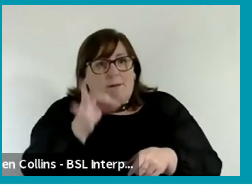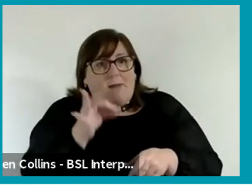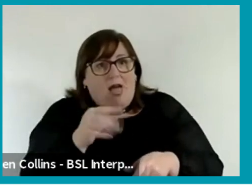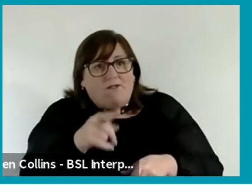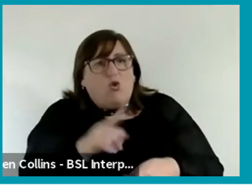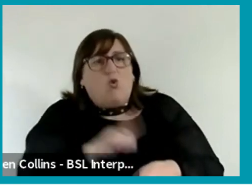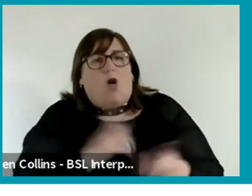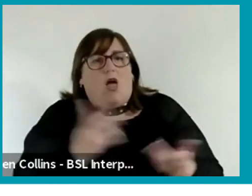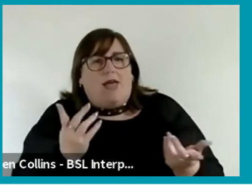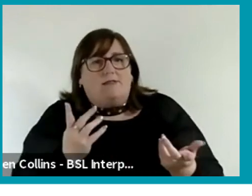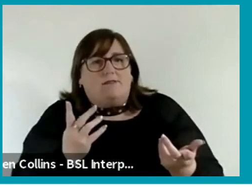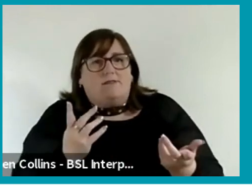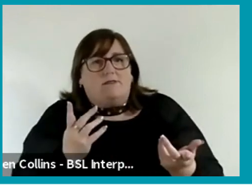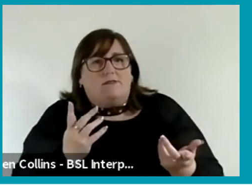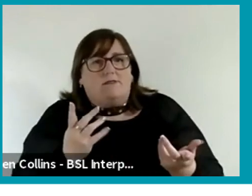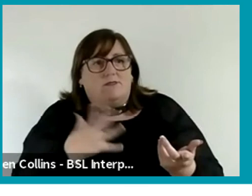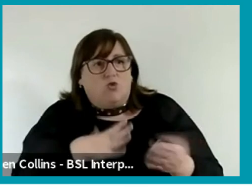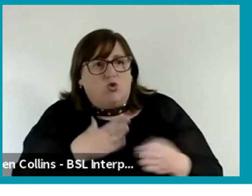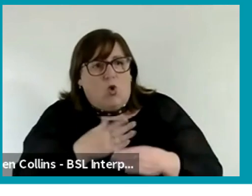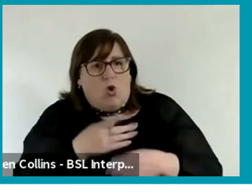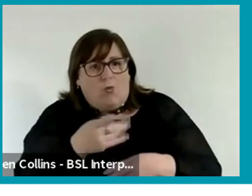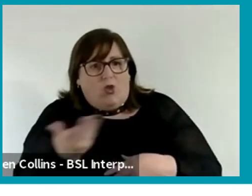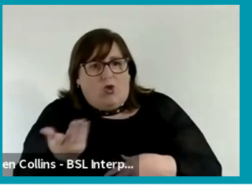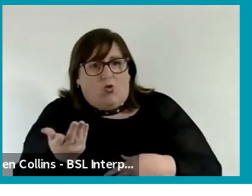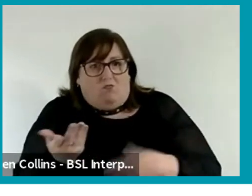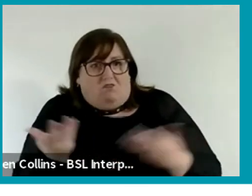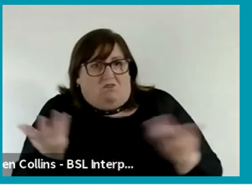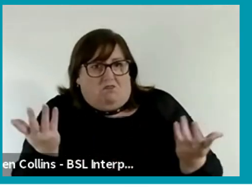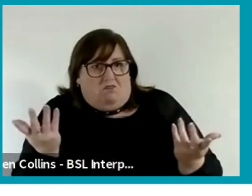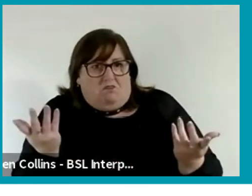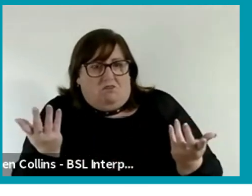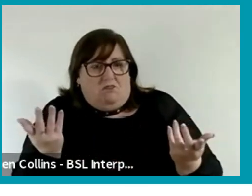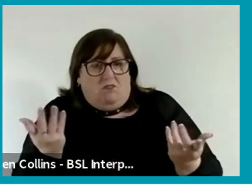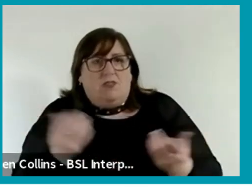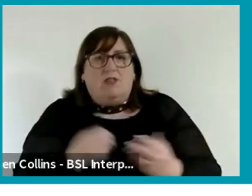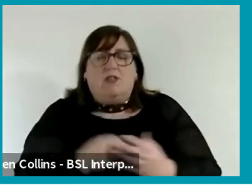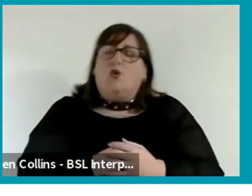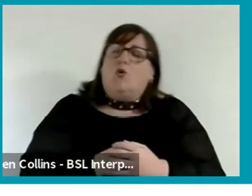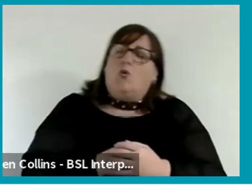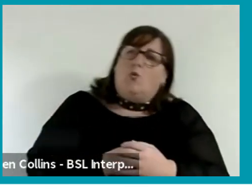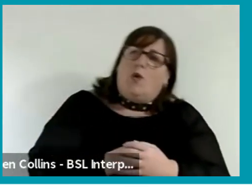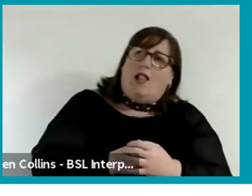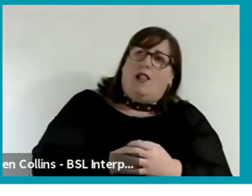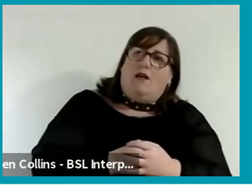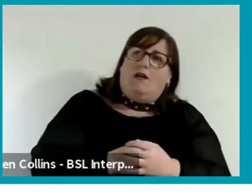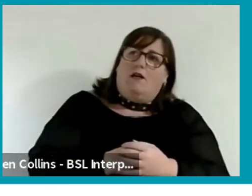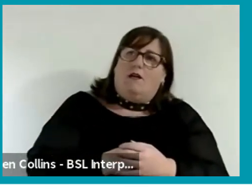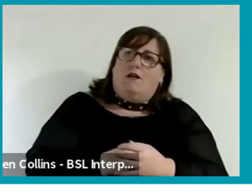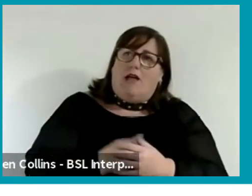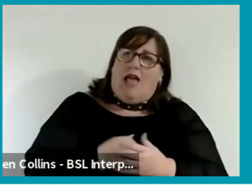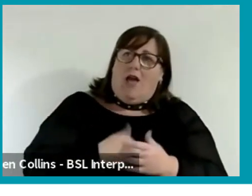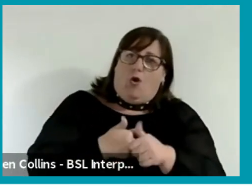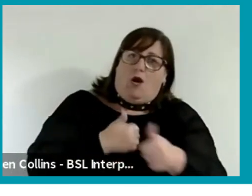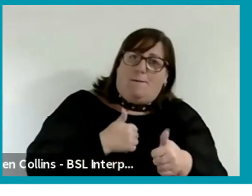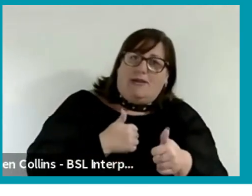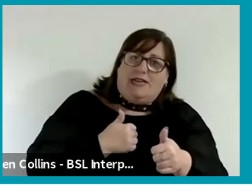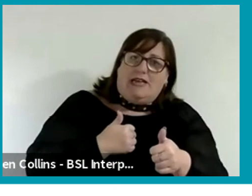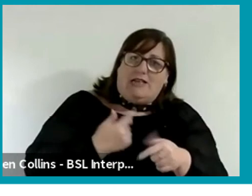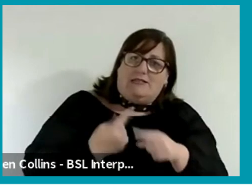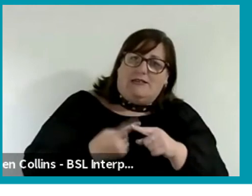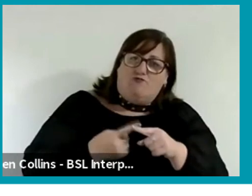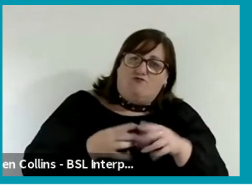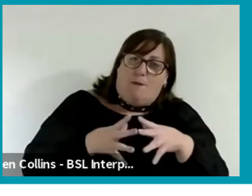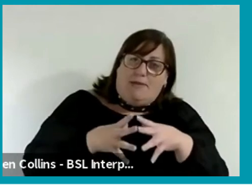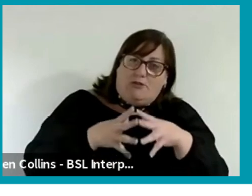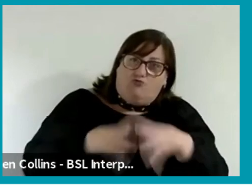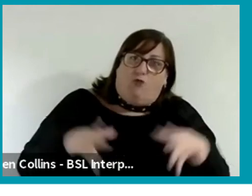of rapid growth, quite ambitious, with diverse